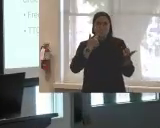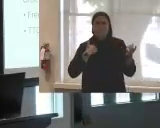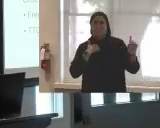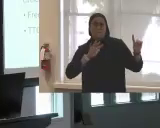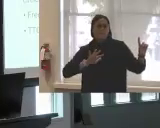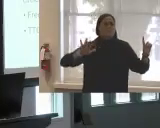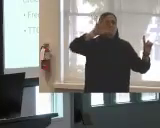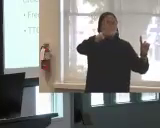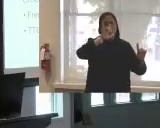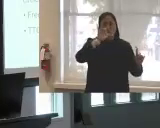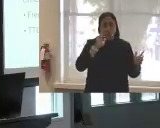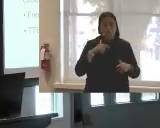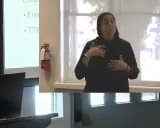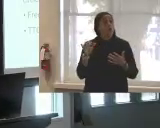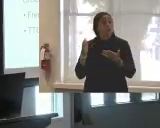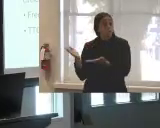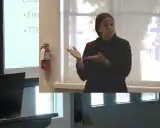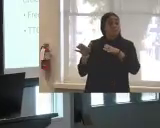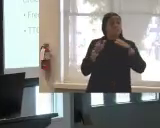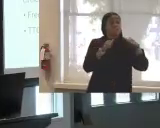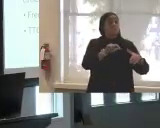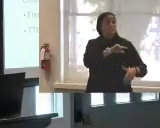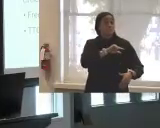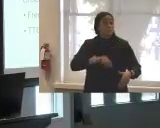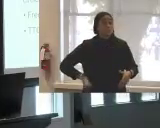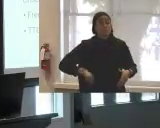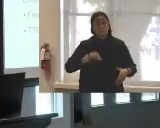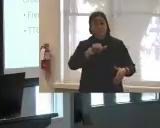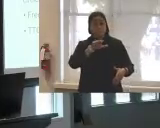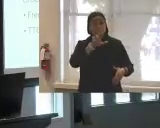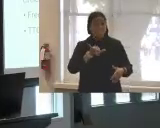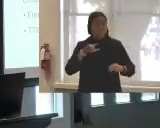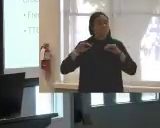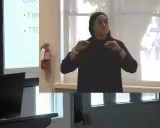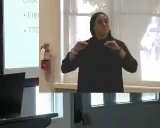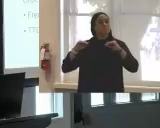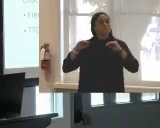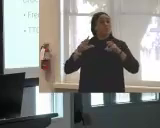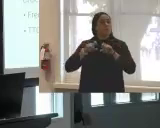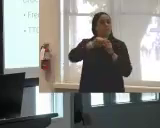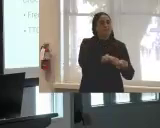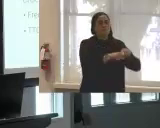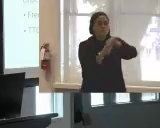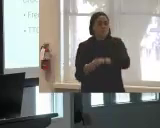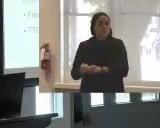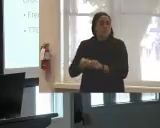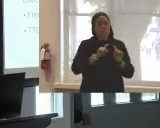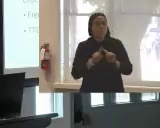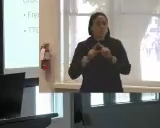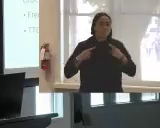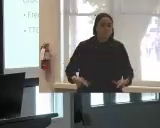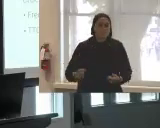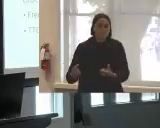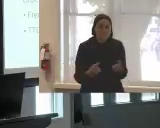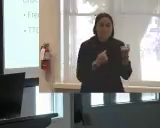also brought youth to Queen's Quay this summer to teach them a little bit about canoeing. So physical activities